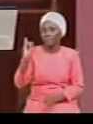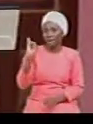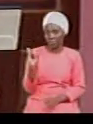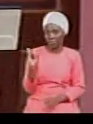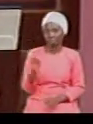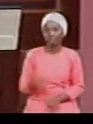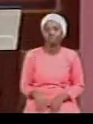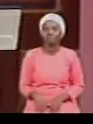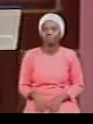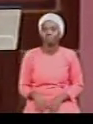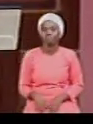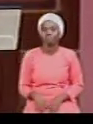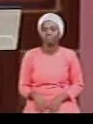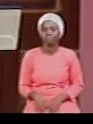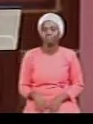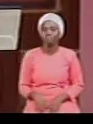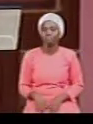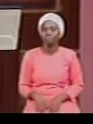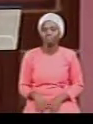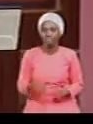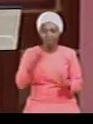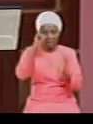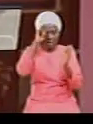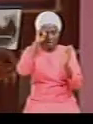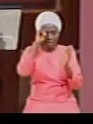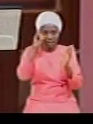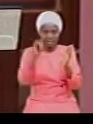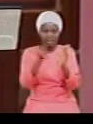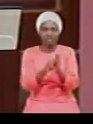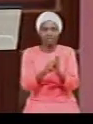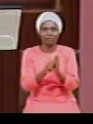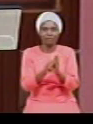identifying with his cross.